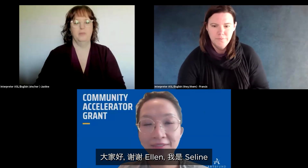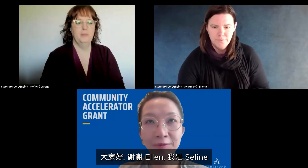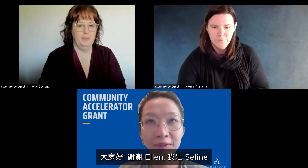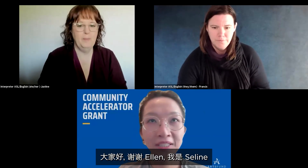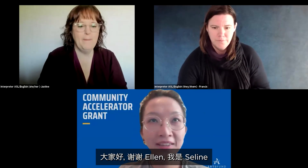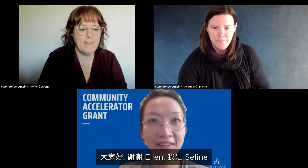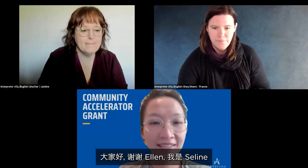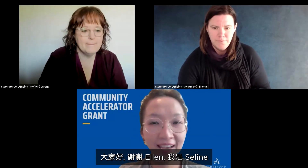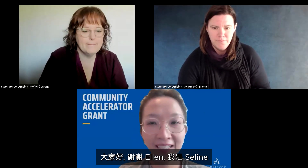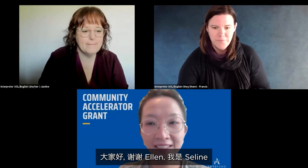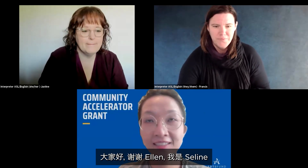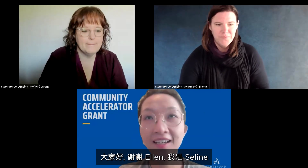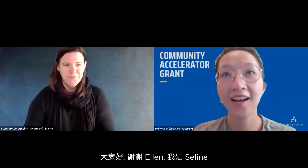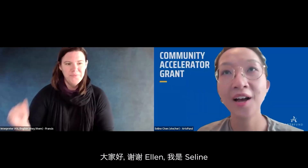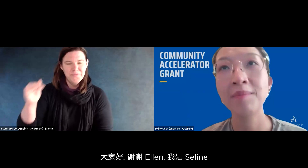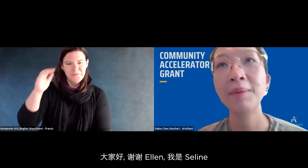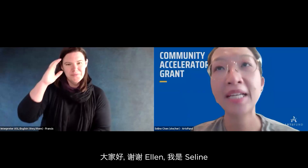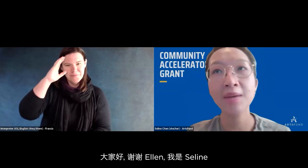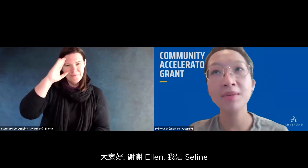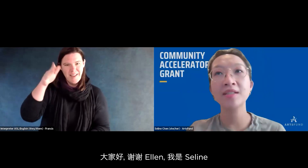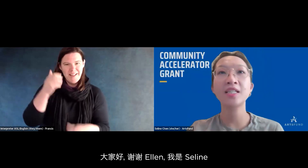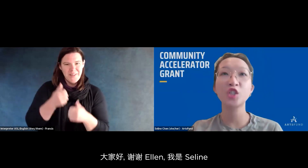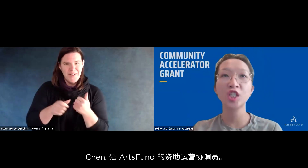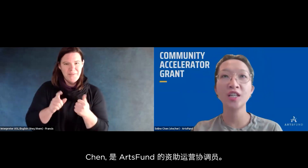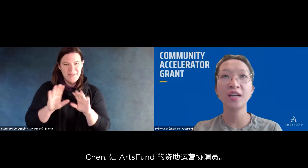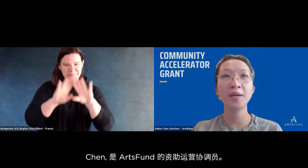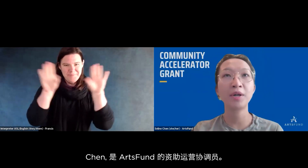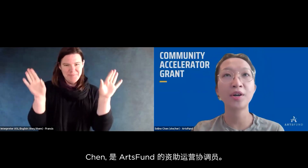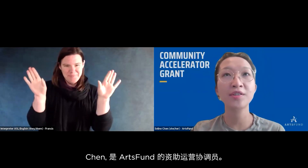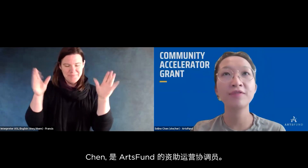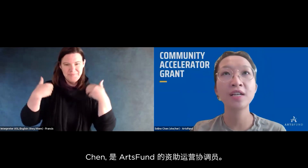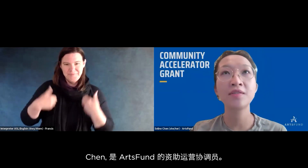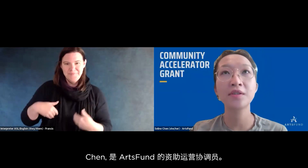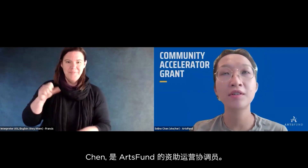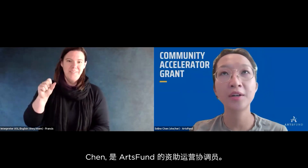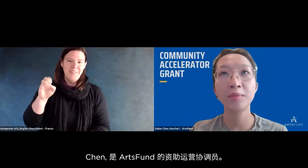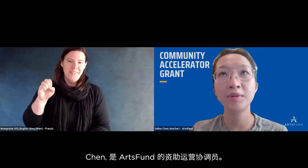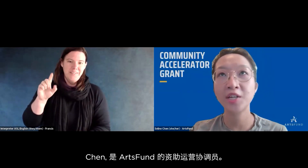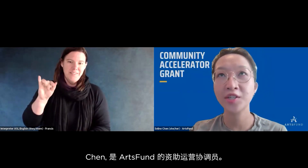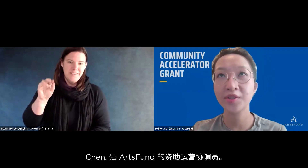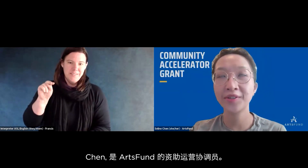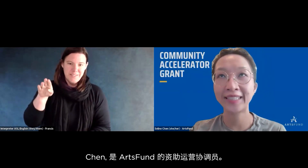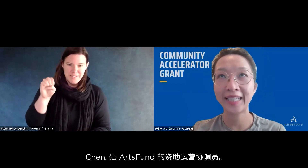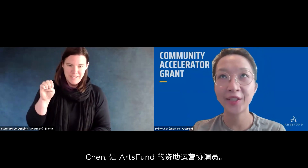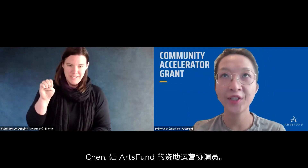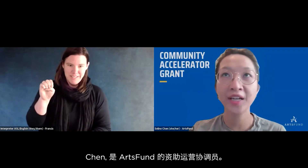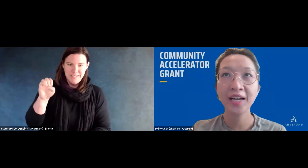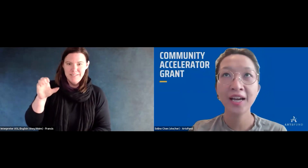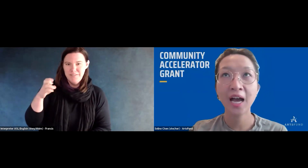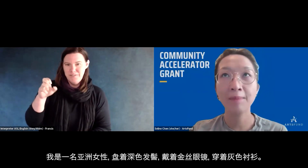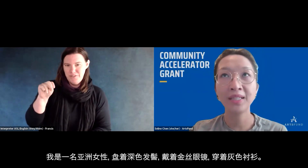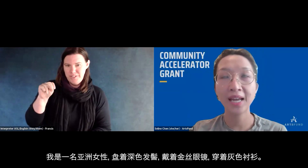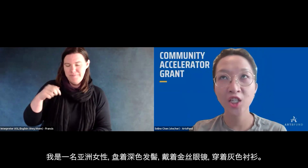Hello, everyone. Thanks, Alan. My name is Celine Chen. I'm Arts Fund's Grant Operations